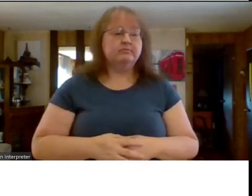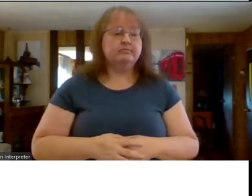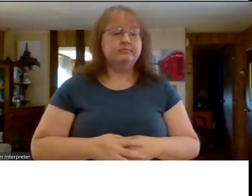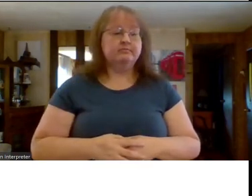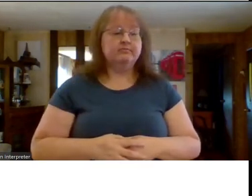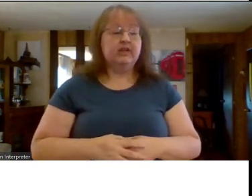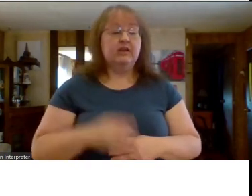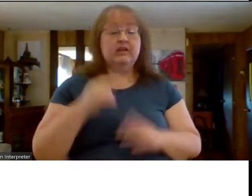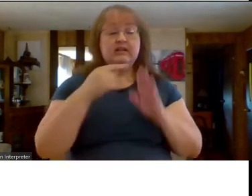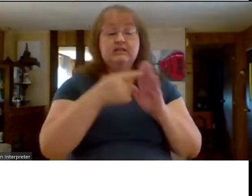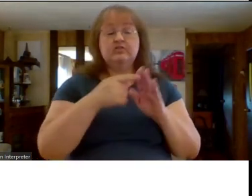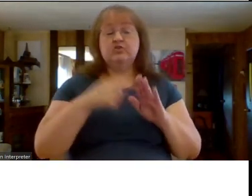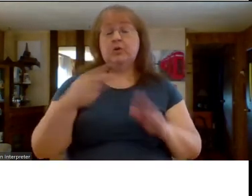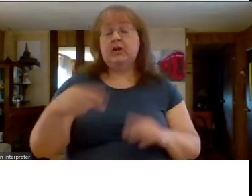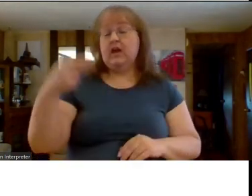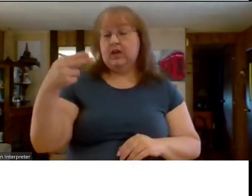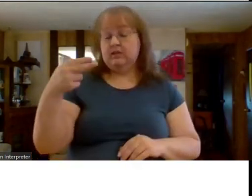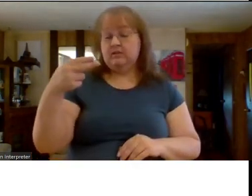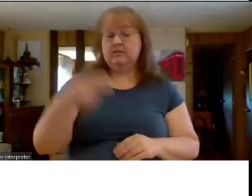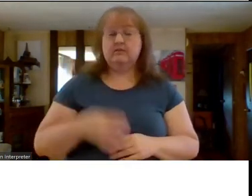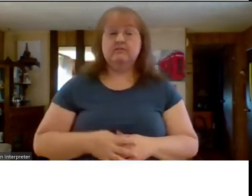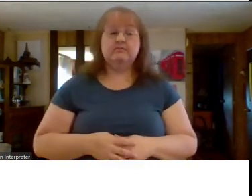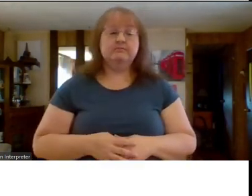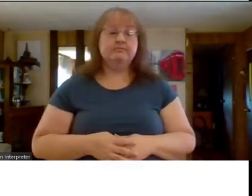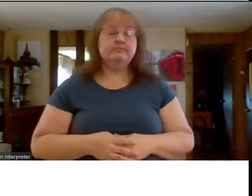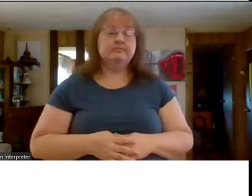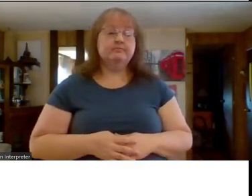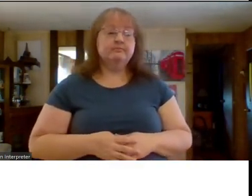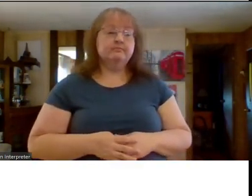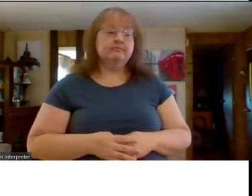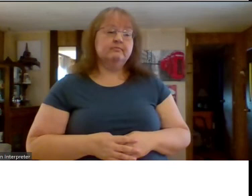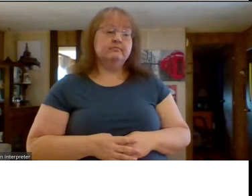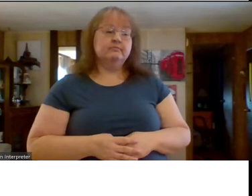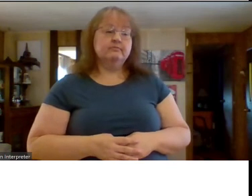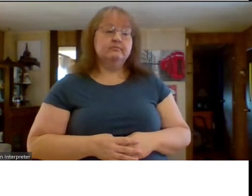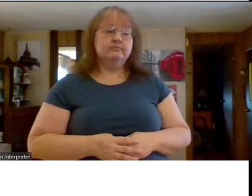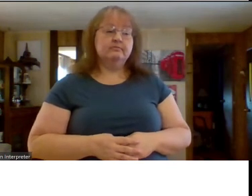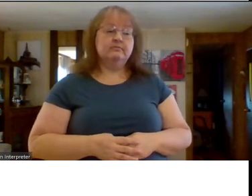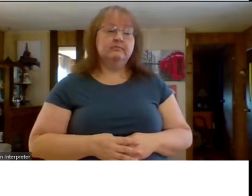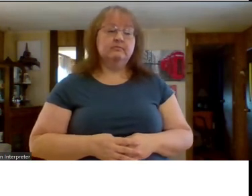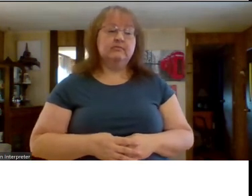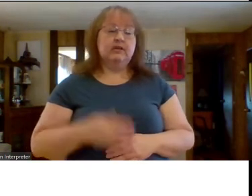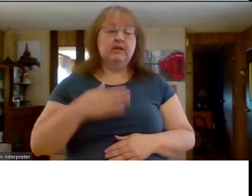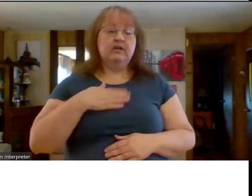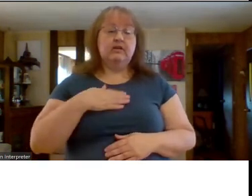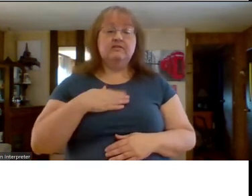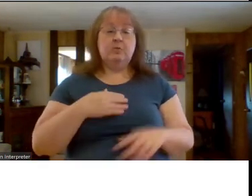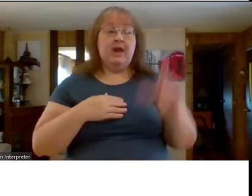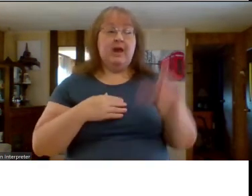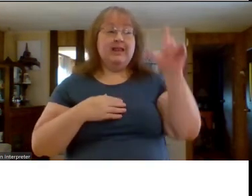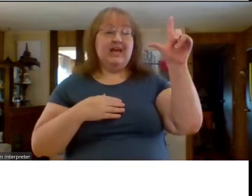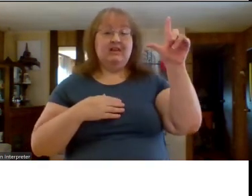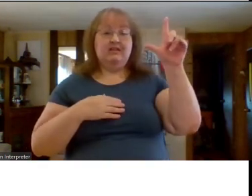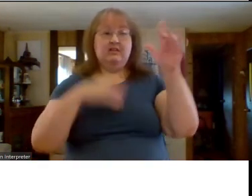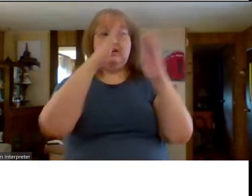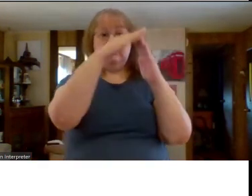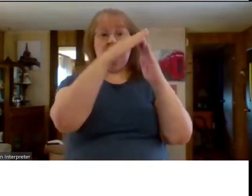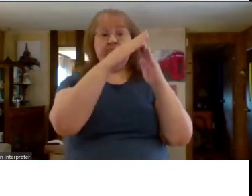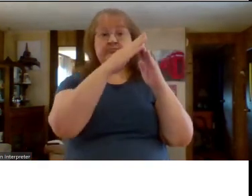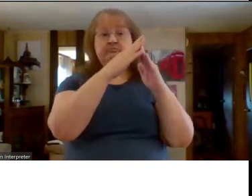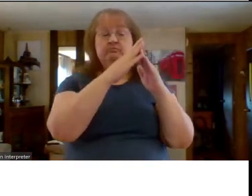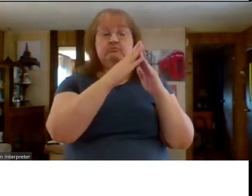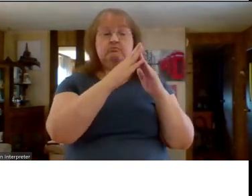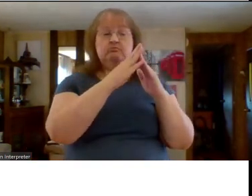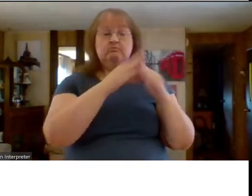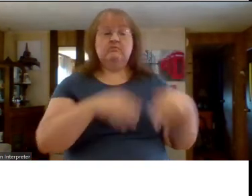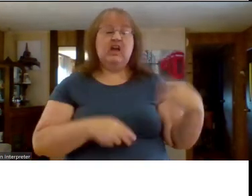L, cursive L. And then this is how tall it is, so that's my height. So I'm going to just put my lengths on